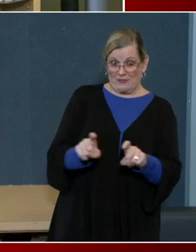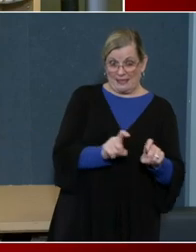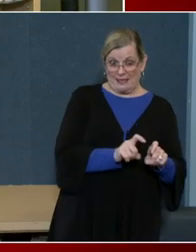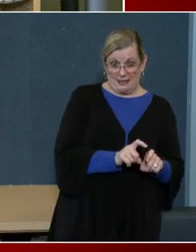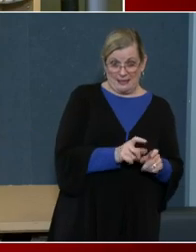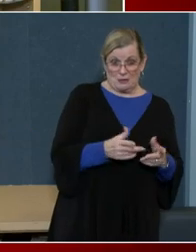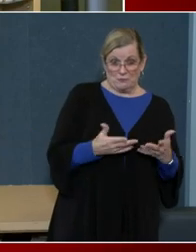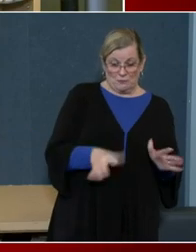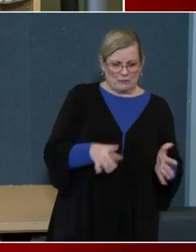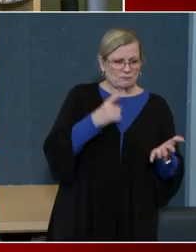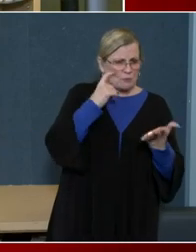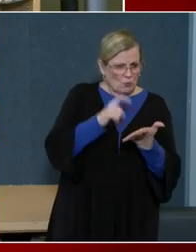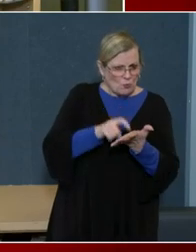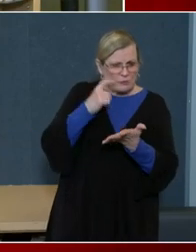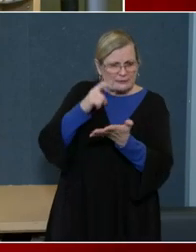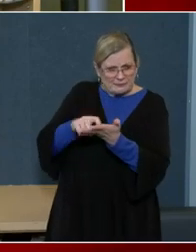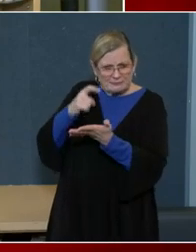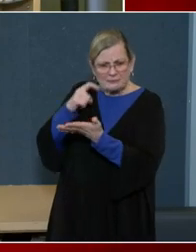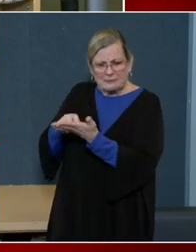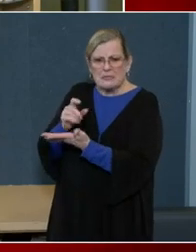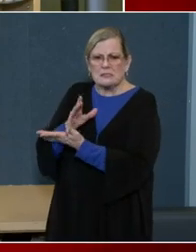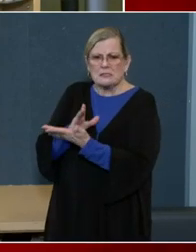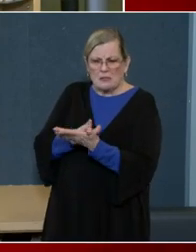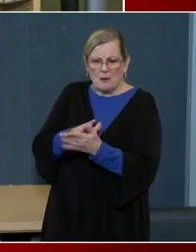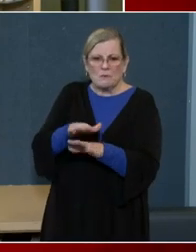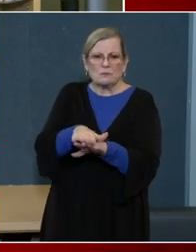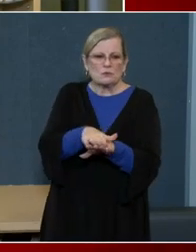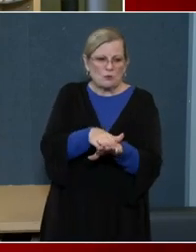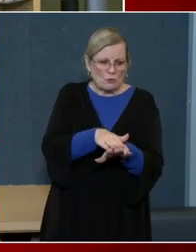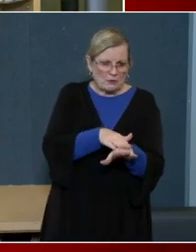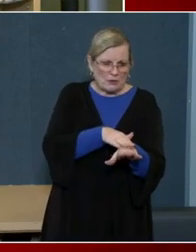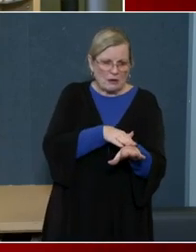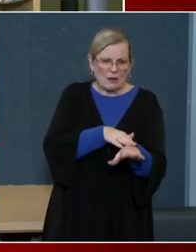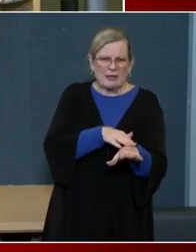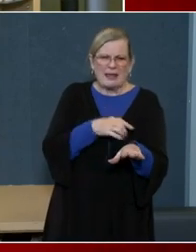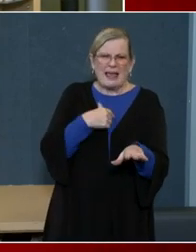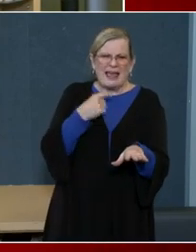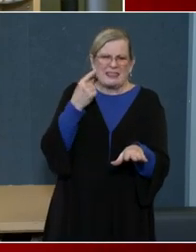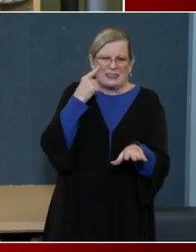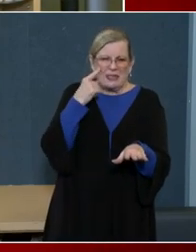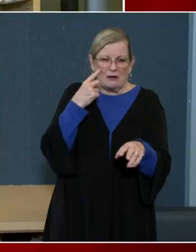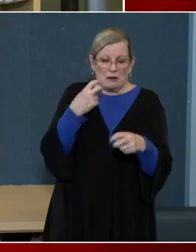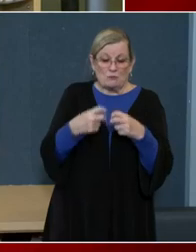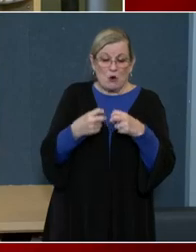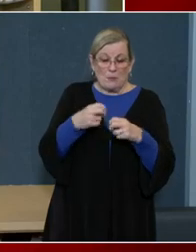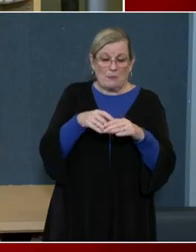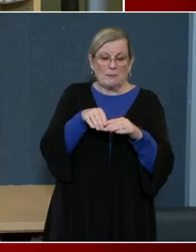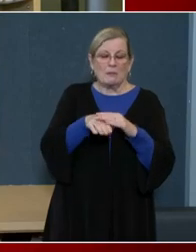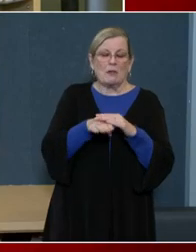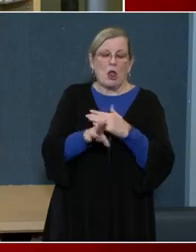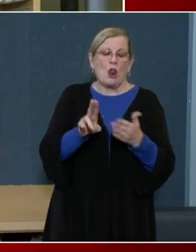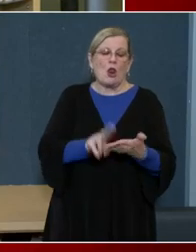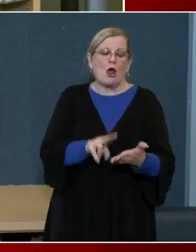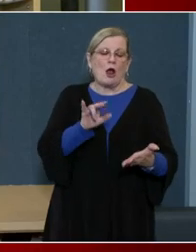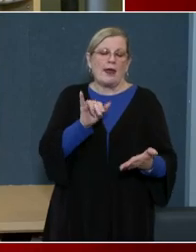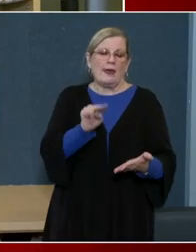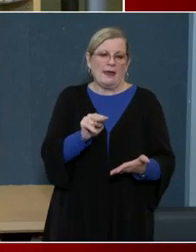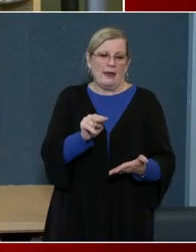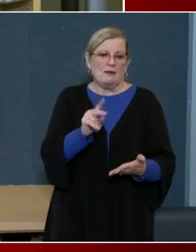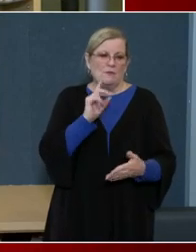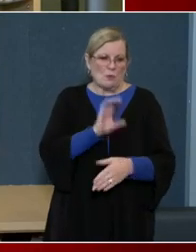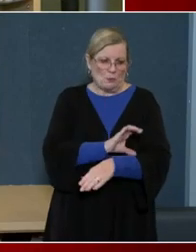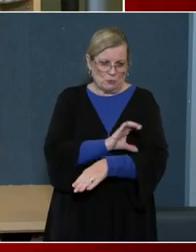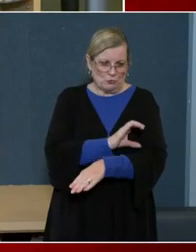there was a large volume of individuals logging in. As a result, we will extend the deadline